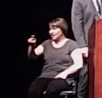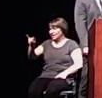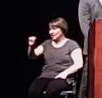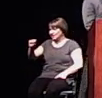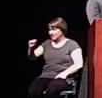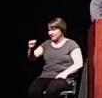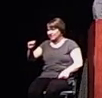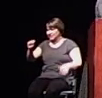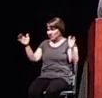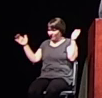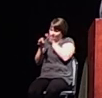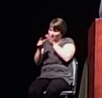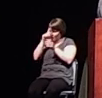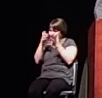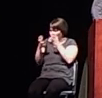slide.